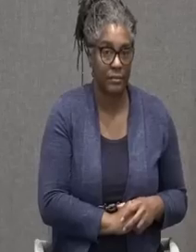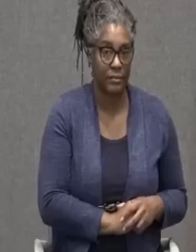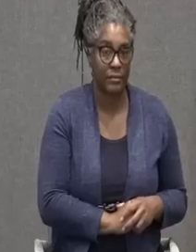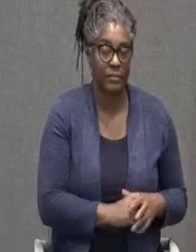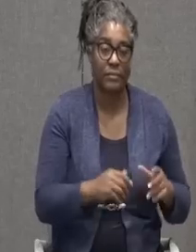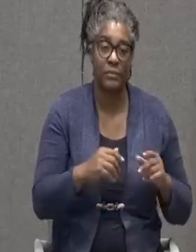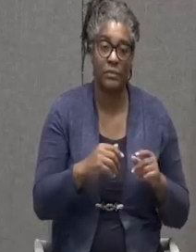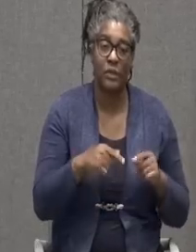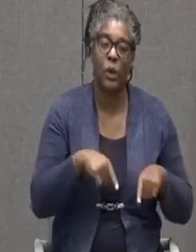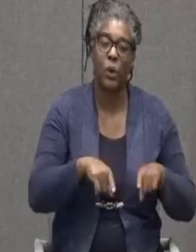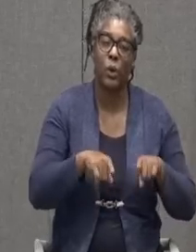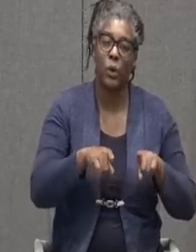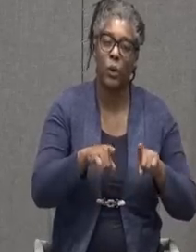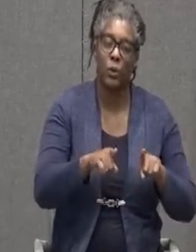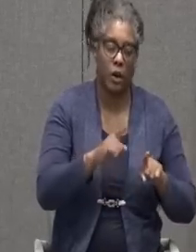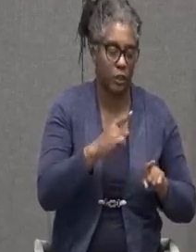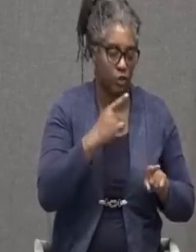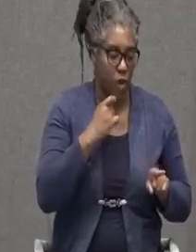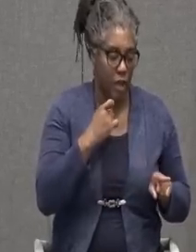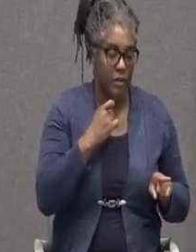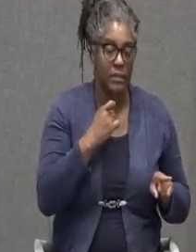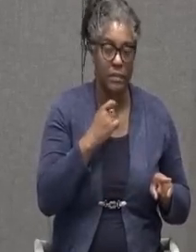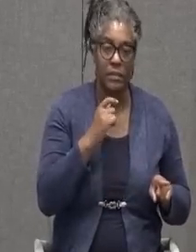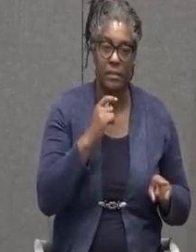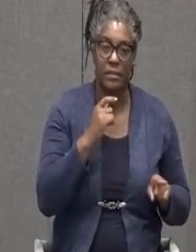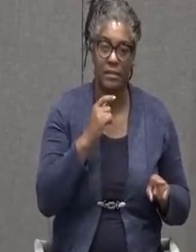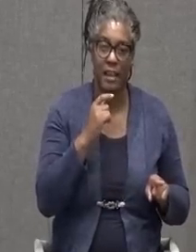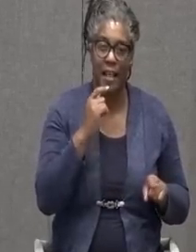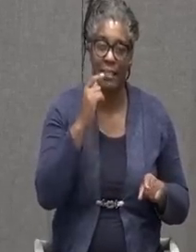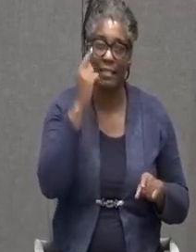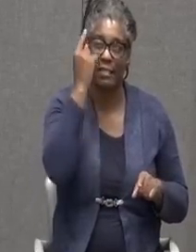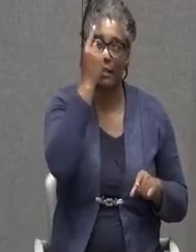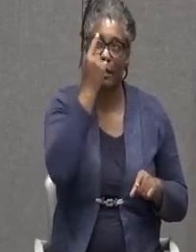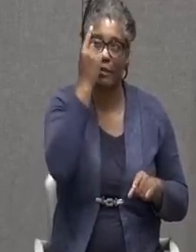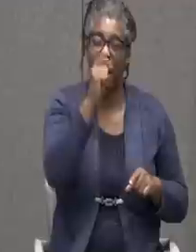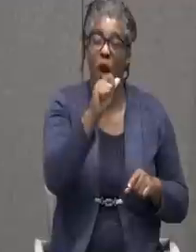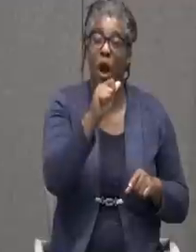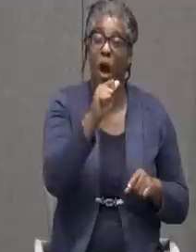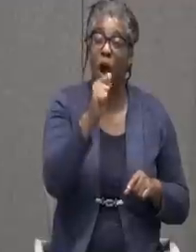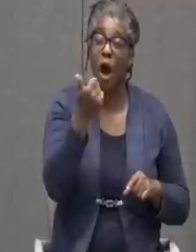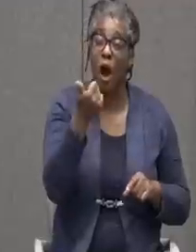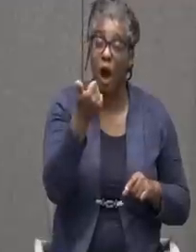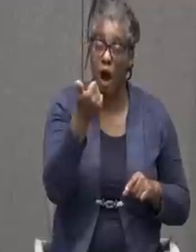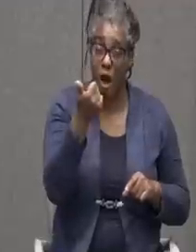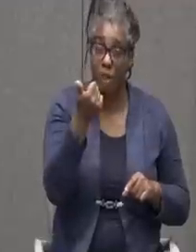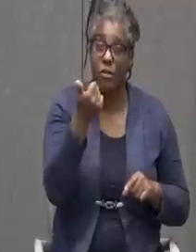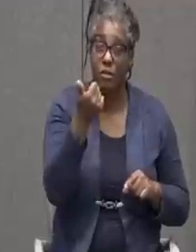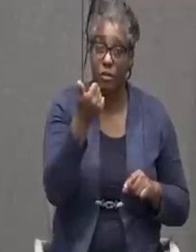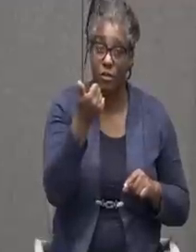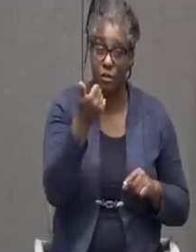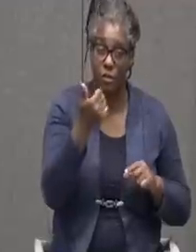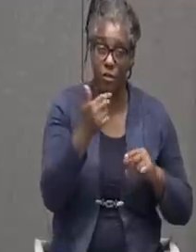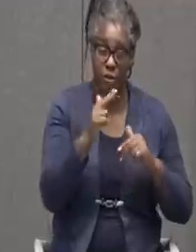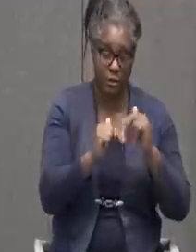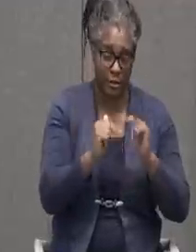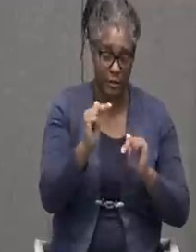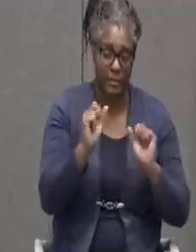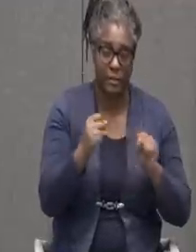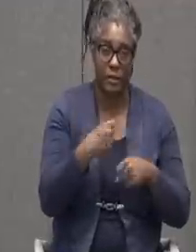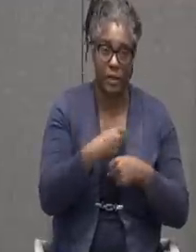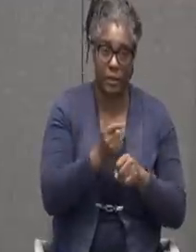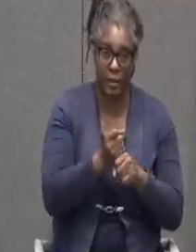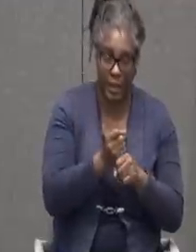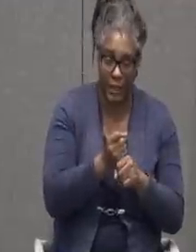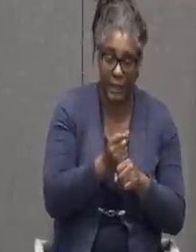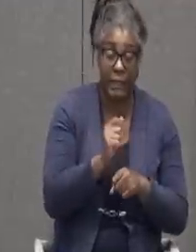what other structures can I make? I know If I'm an ant and I'm looking at a playground